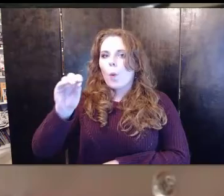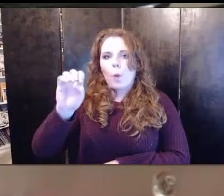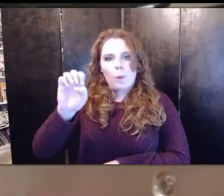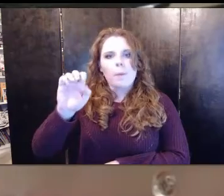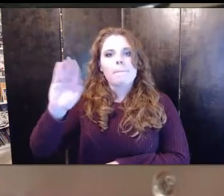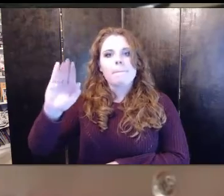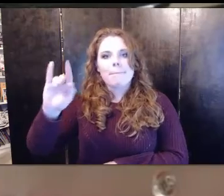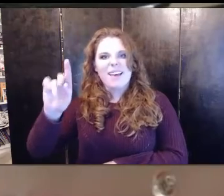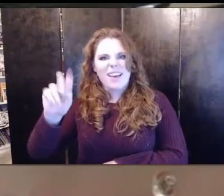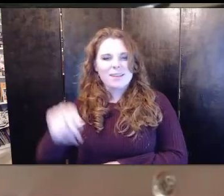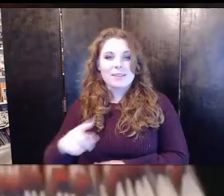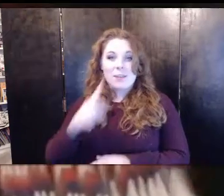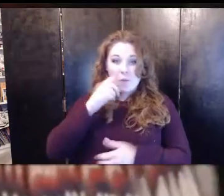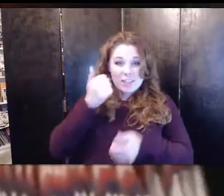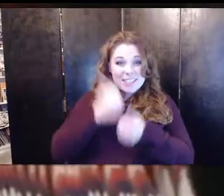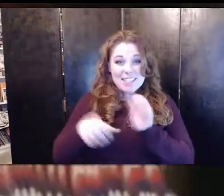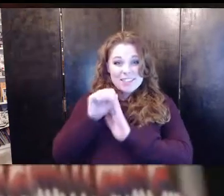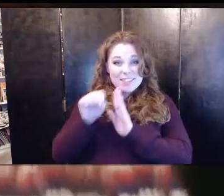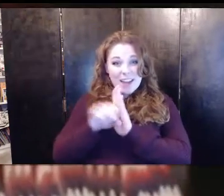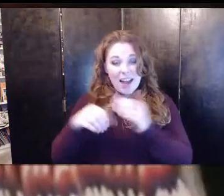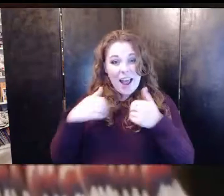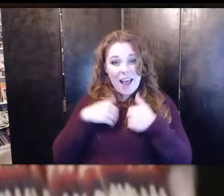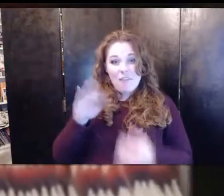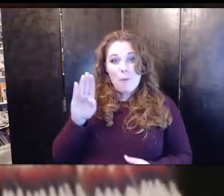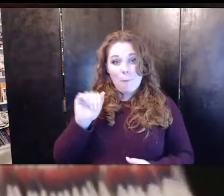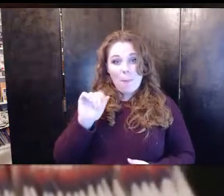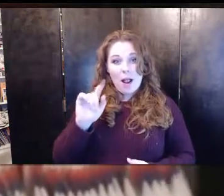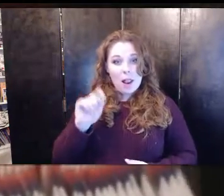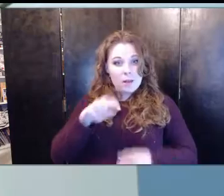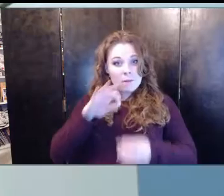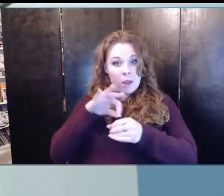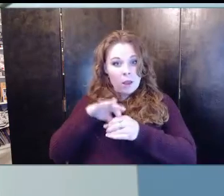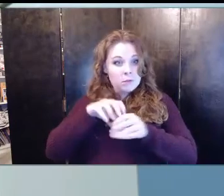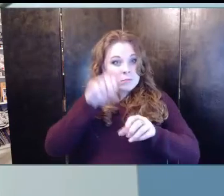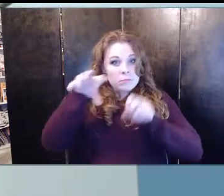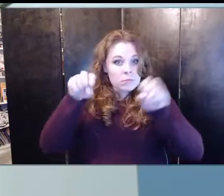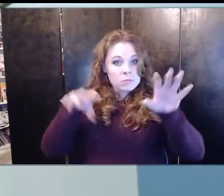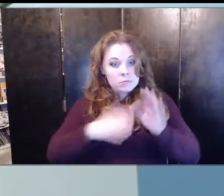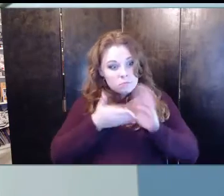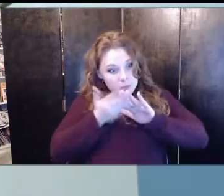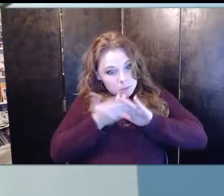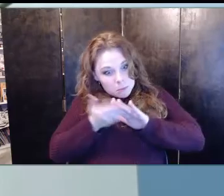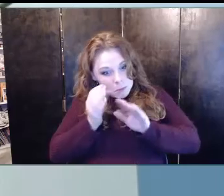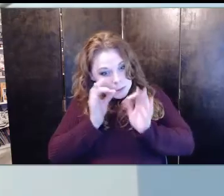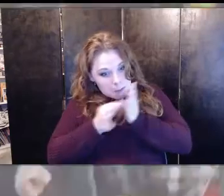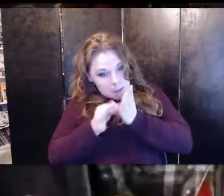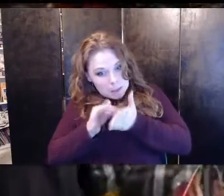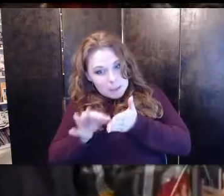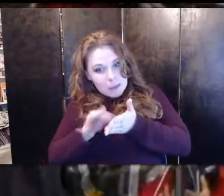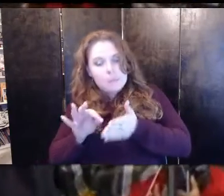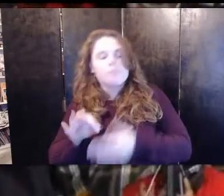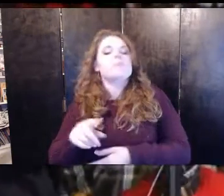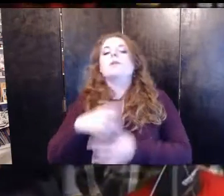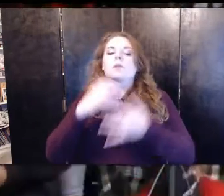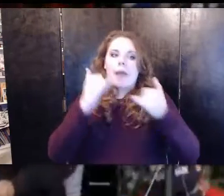all those ballots that are counted, shows electors in the Electoral College which candidate to choose. The Electoral